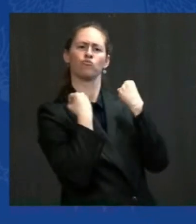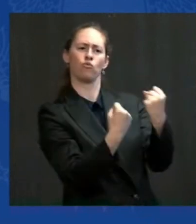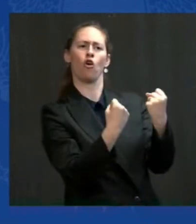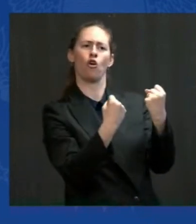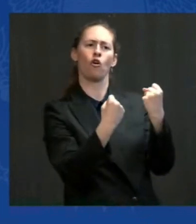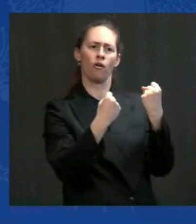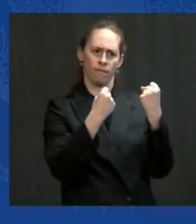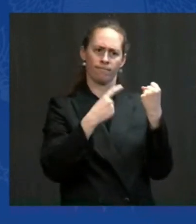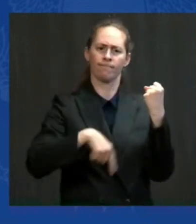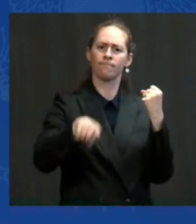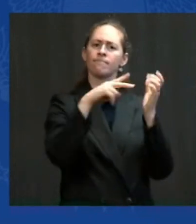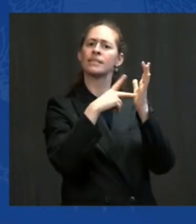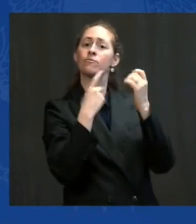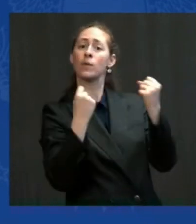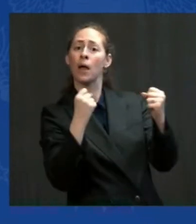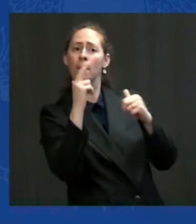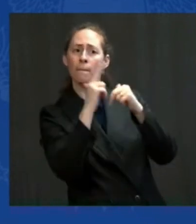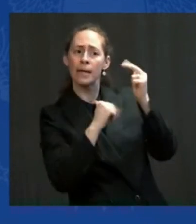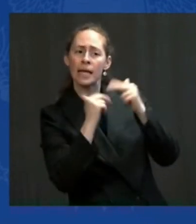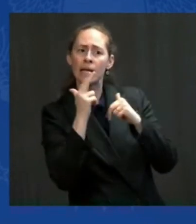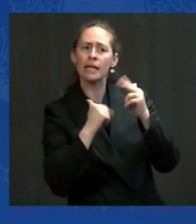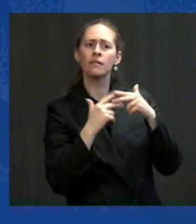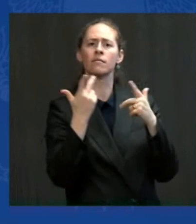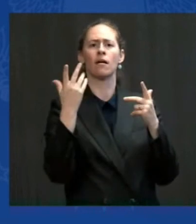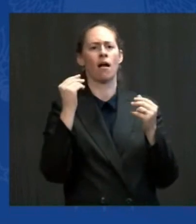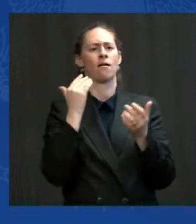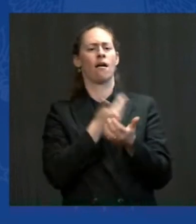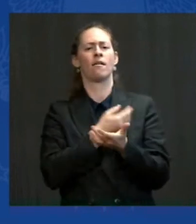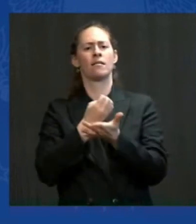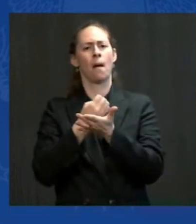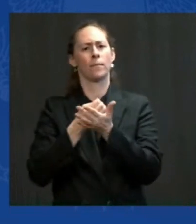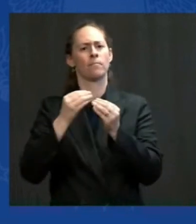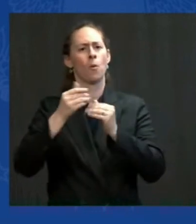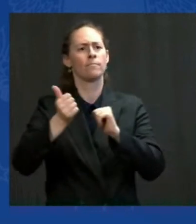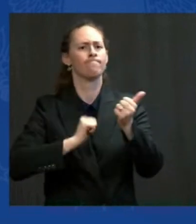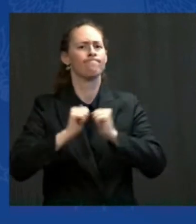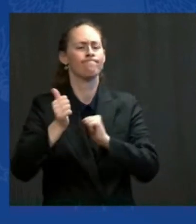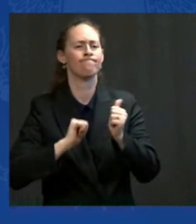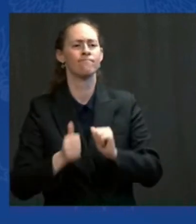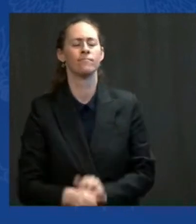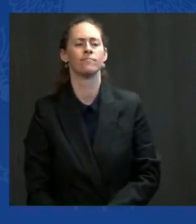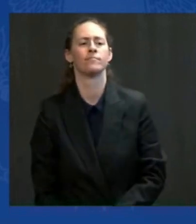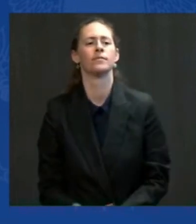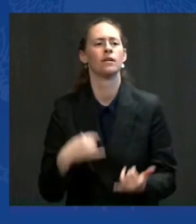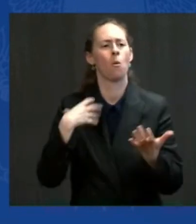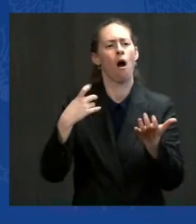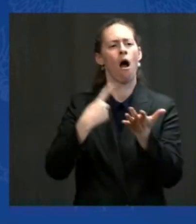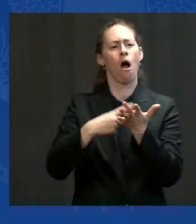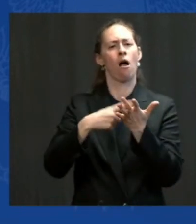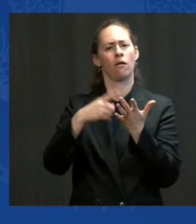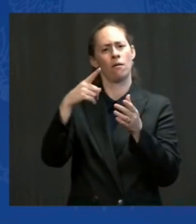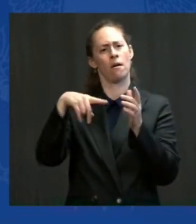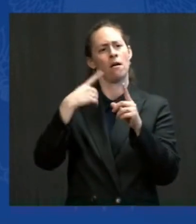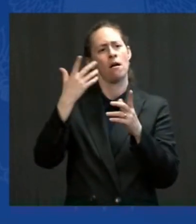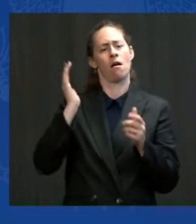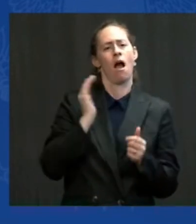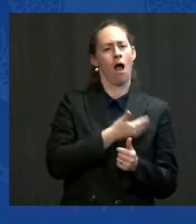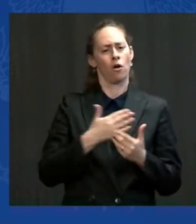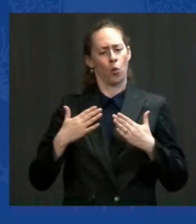economy. But what I want to talk about today is human infrastructure. It's essential to that foundation as